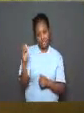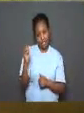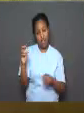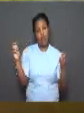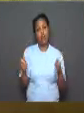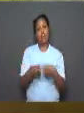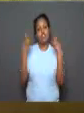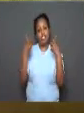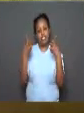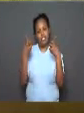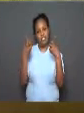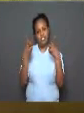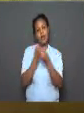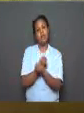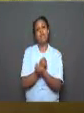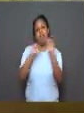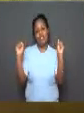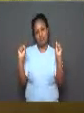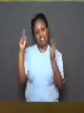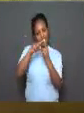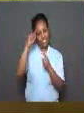and conflict management.